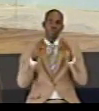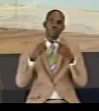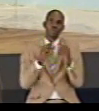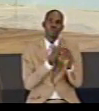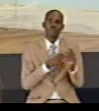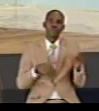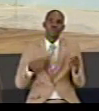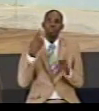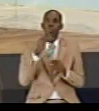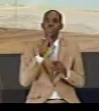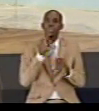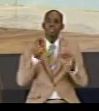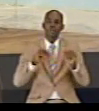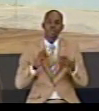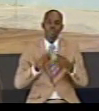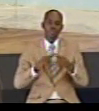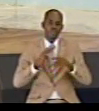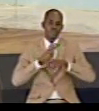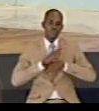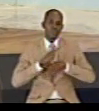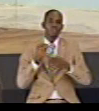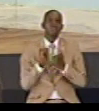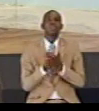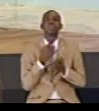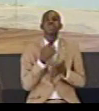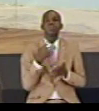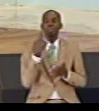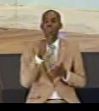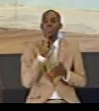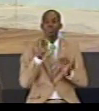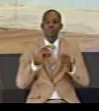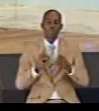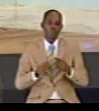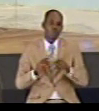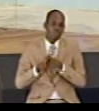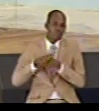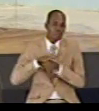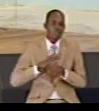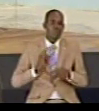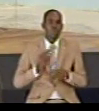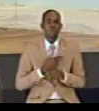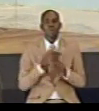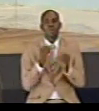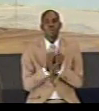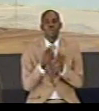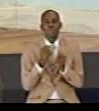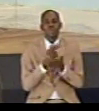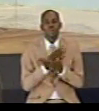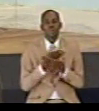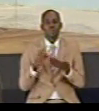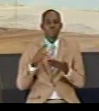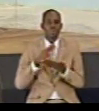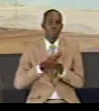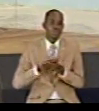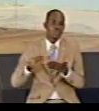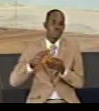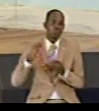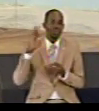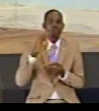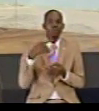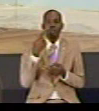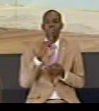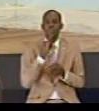thirst, who is able to fill us with the Holy Ghost, who is able to saturate us with the